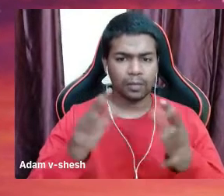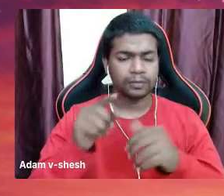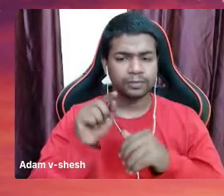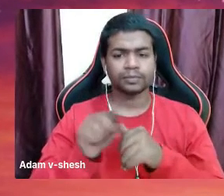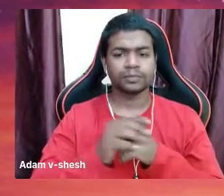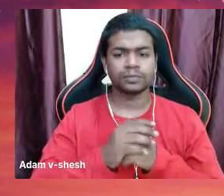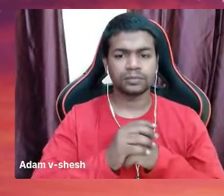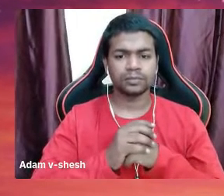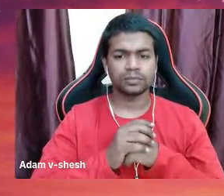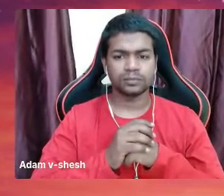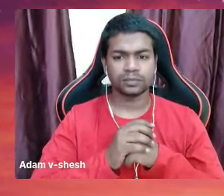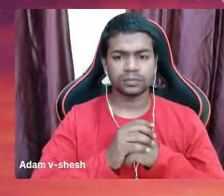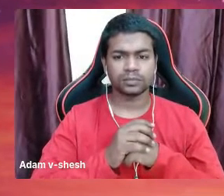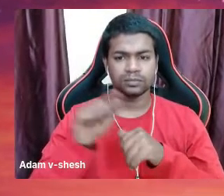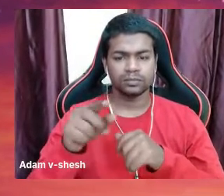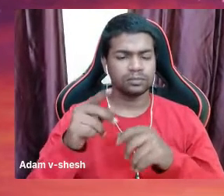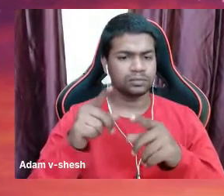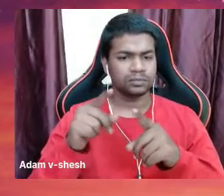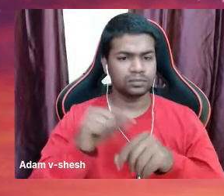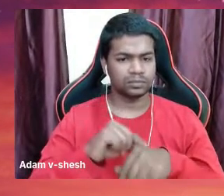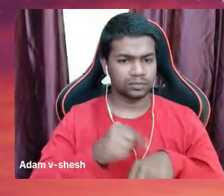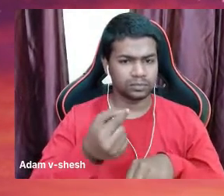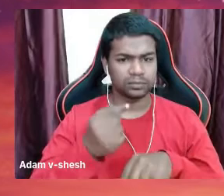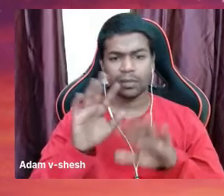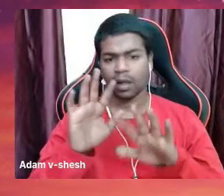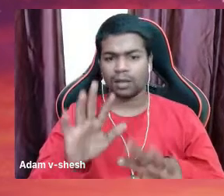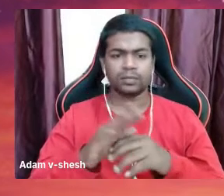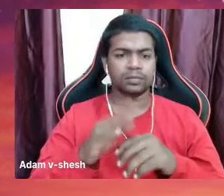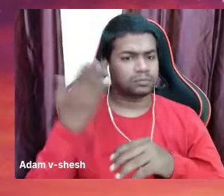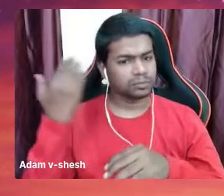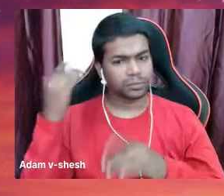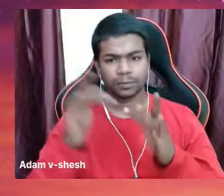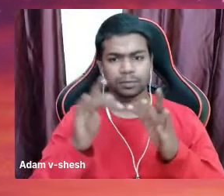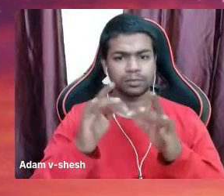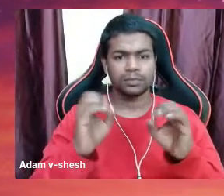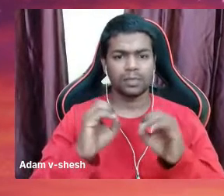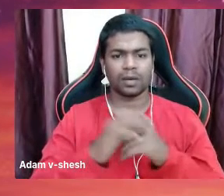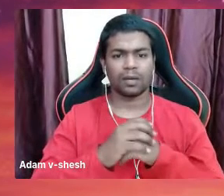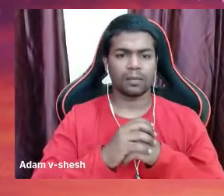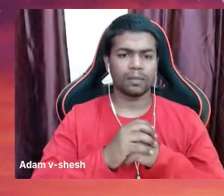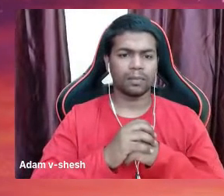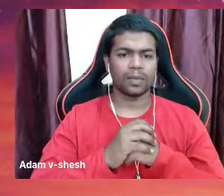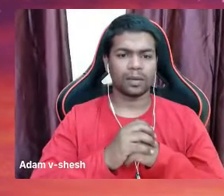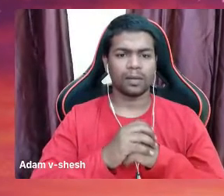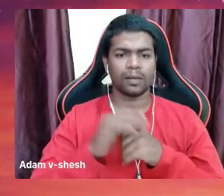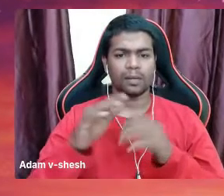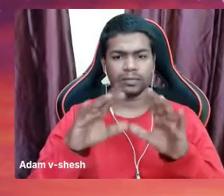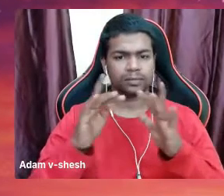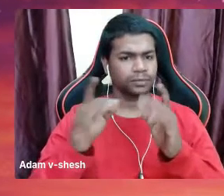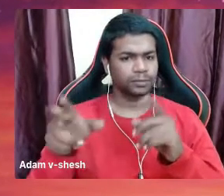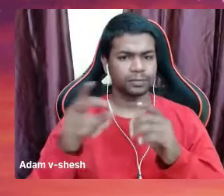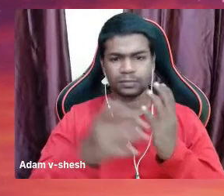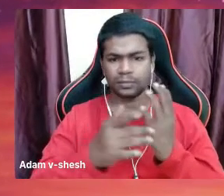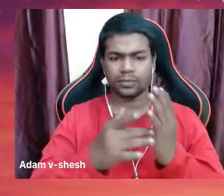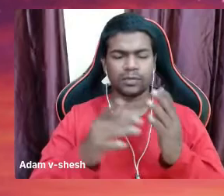this heterogeneity and diversity of opportunities didn't exist online till in the digital world till about